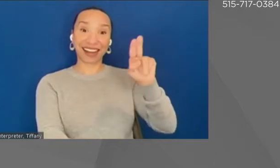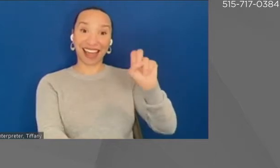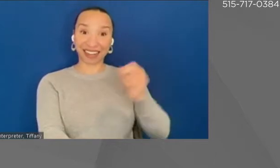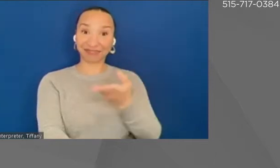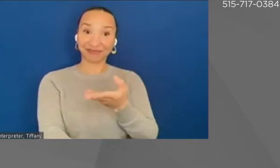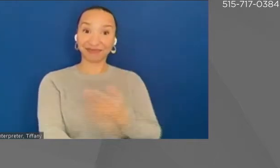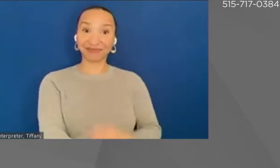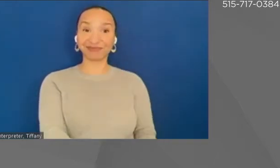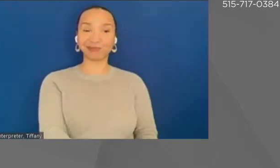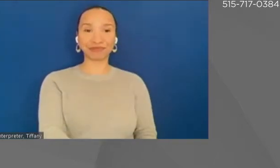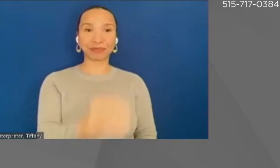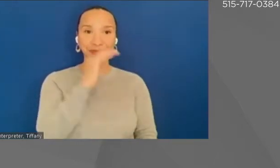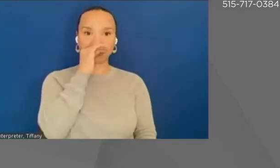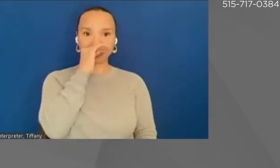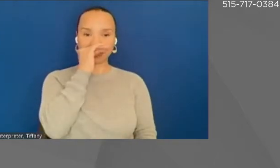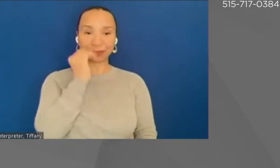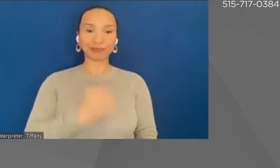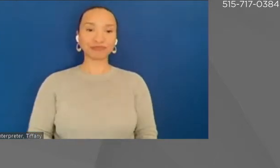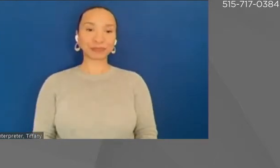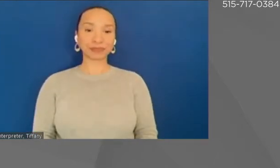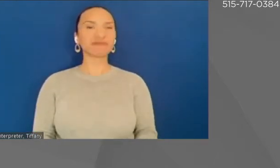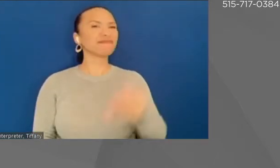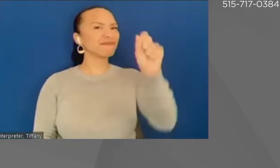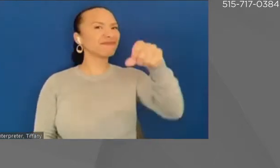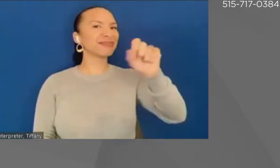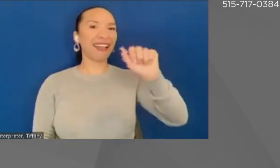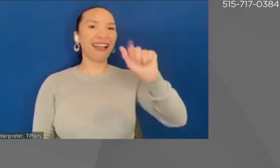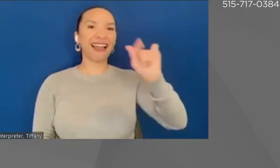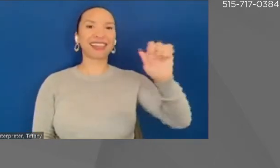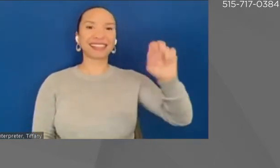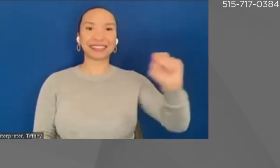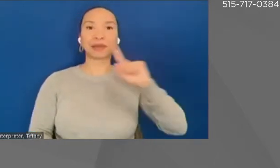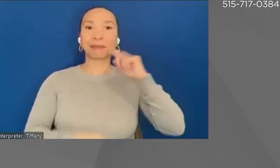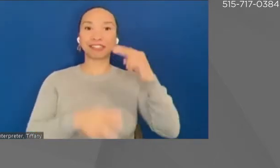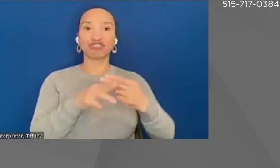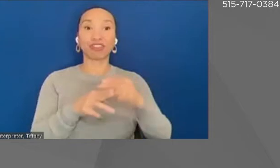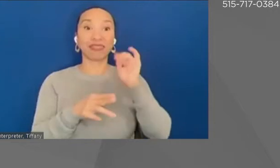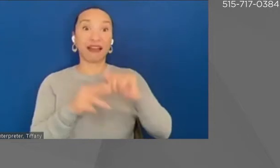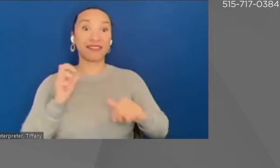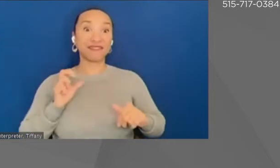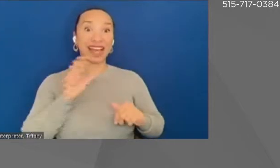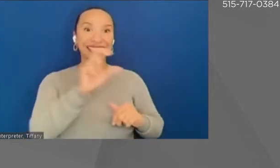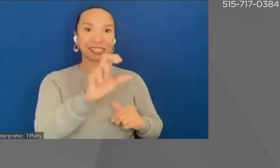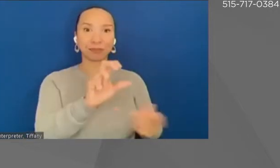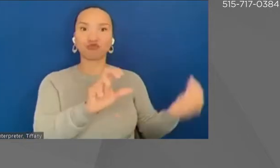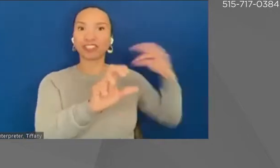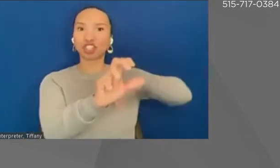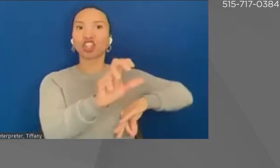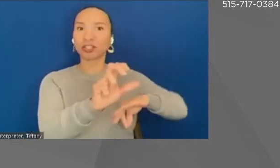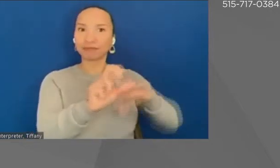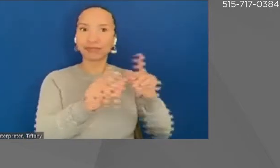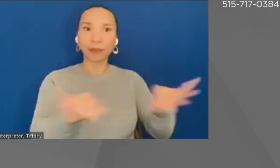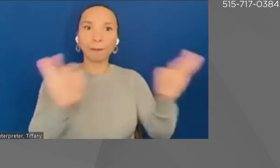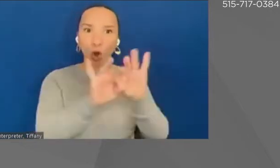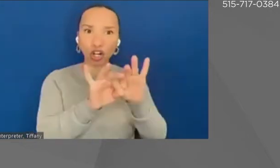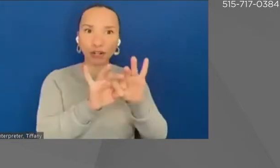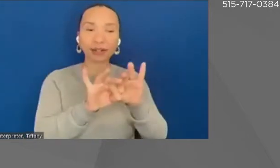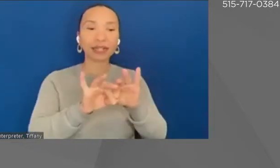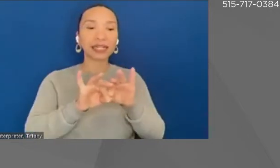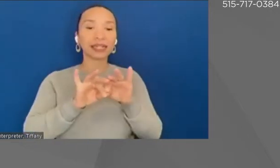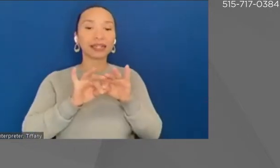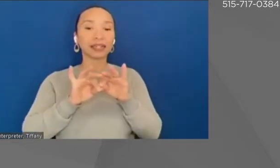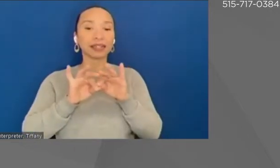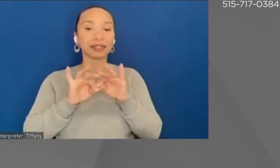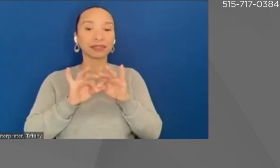Yeah, I think Allison mentioned kind of return on investment is critical, especially kind of showing the return on investment